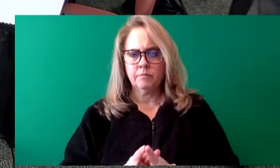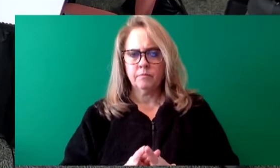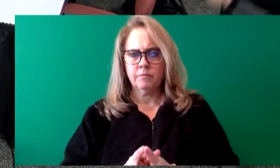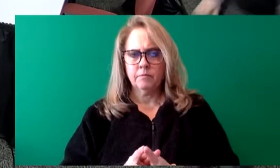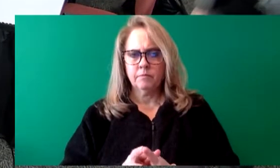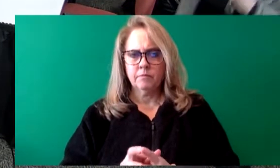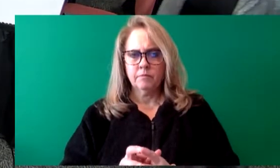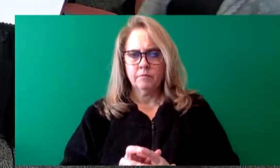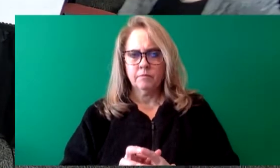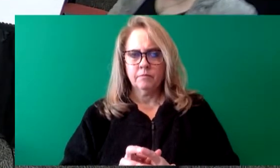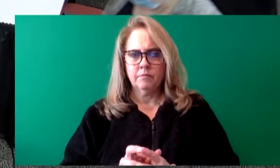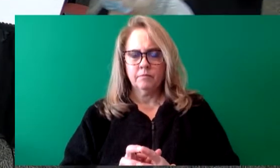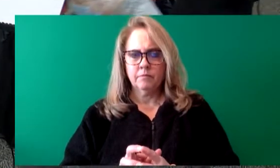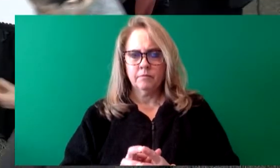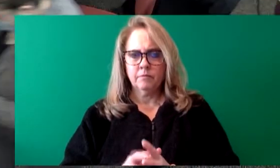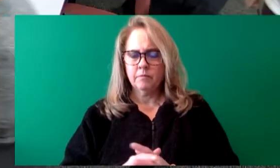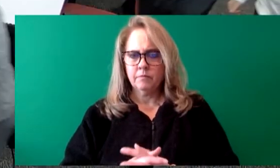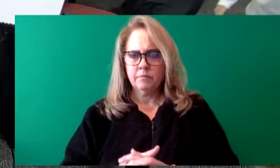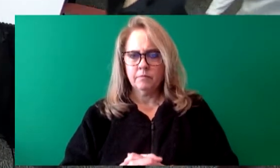Appreciate it.